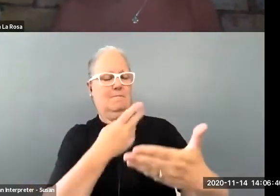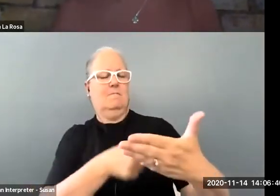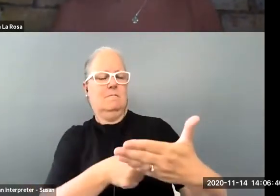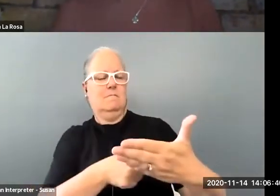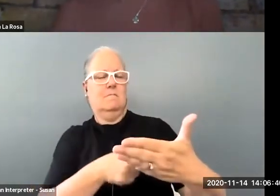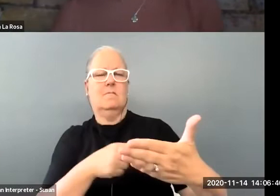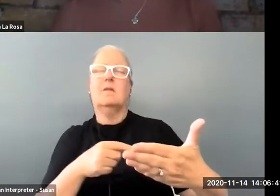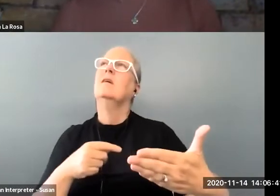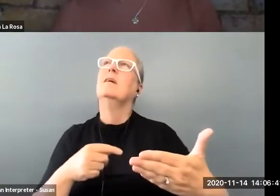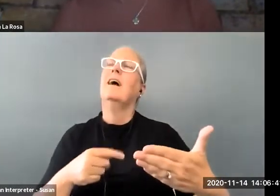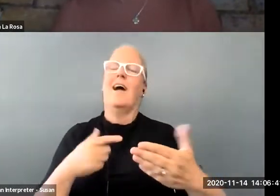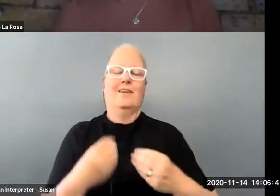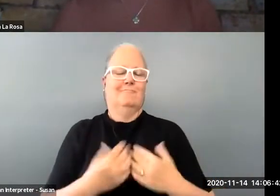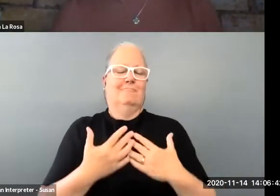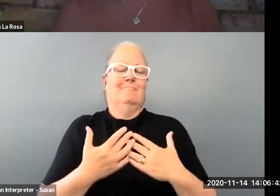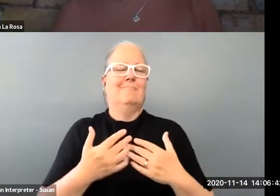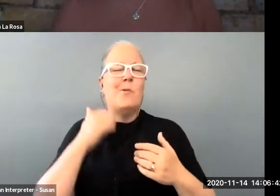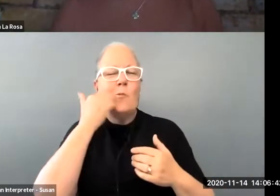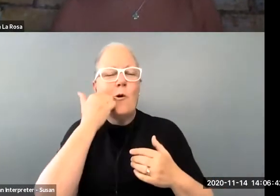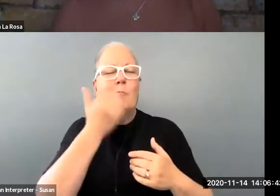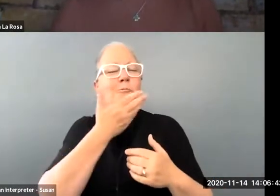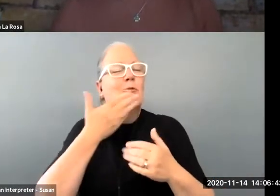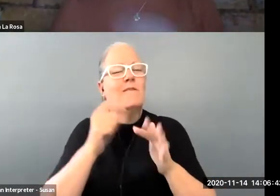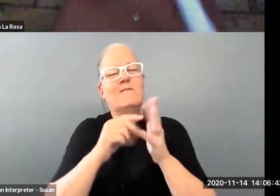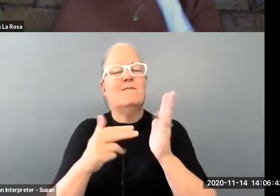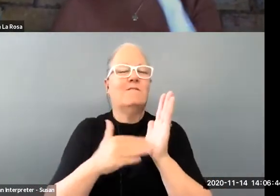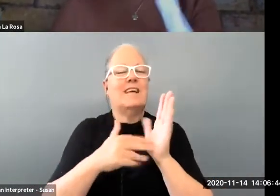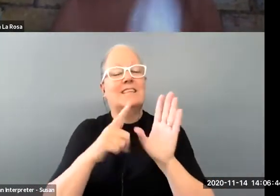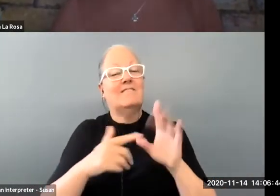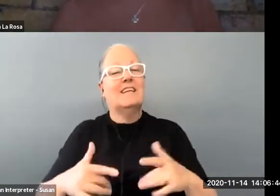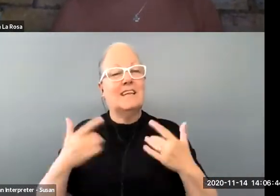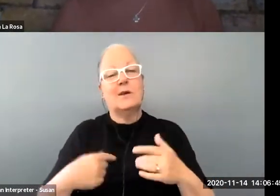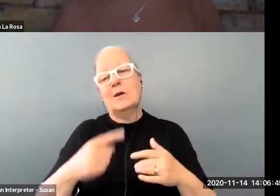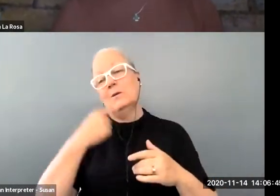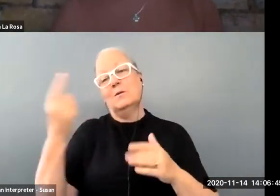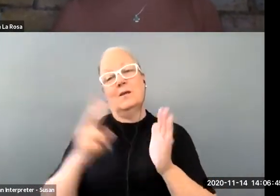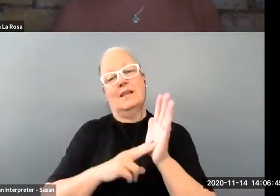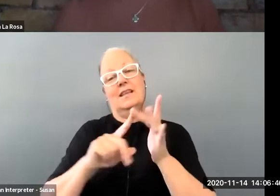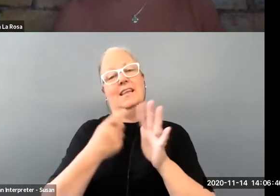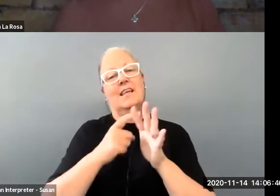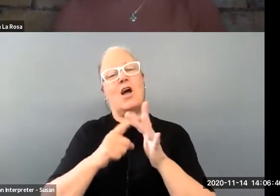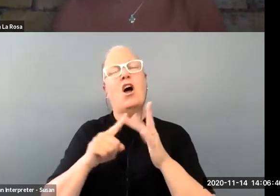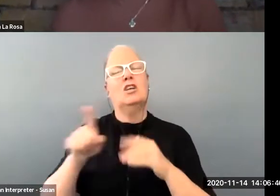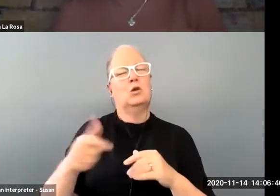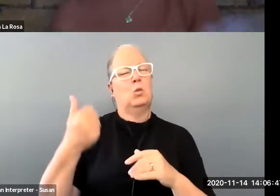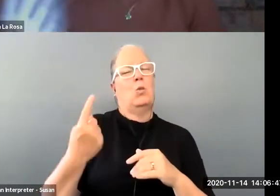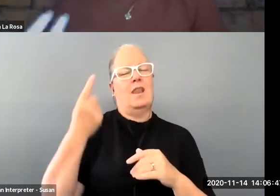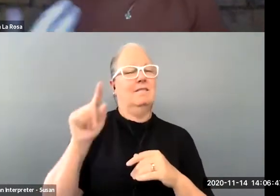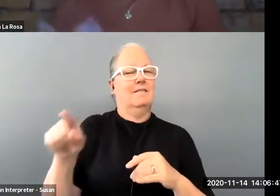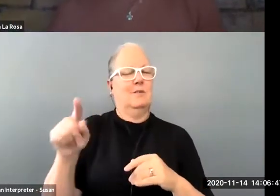had warm and fuzzy feelings. I literally said to Nikki, she's one of the good ones.